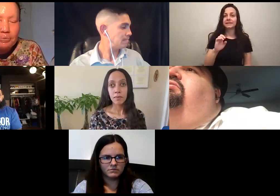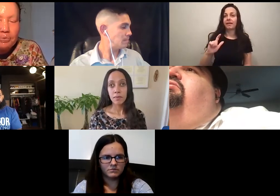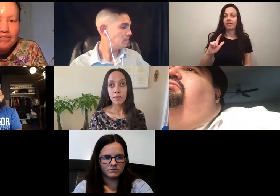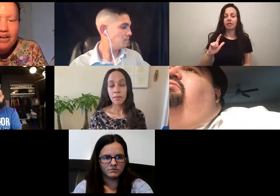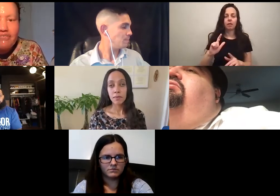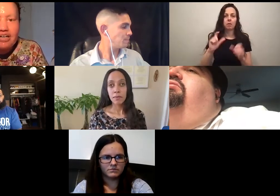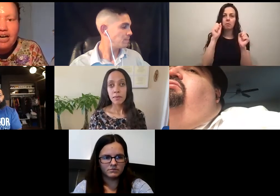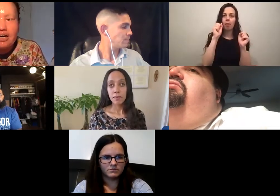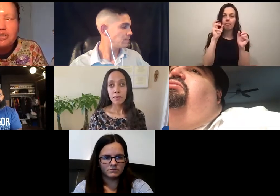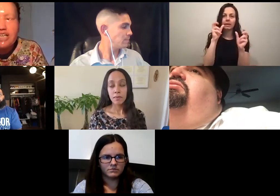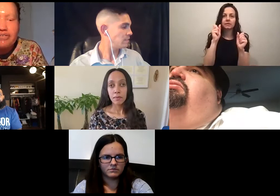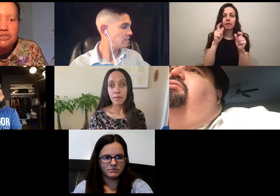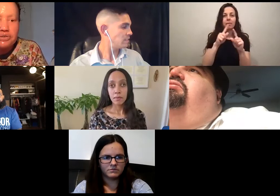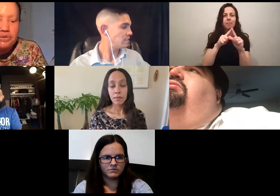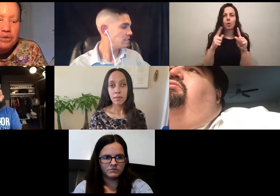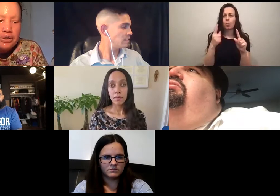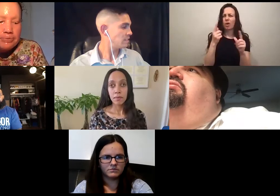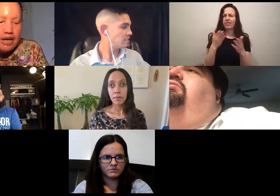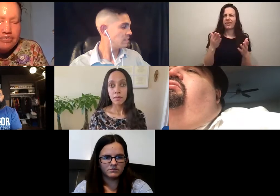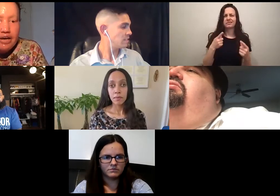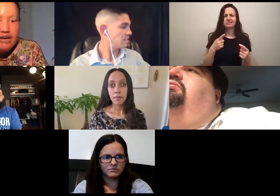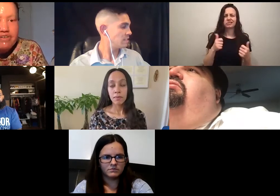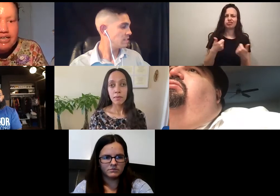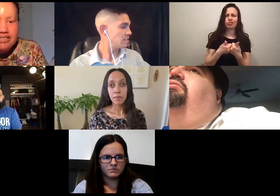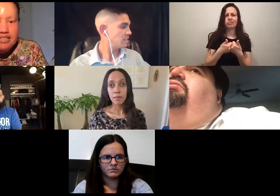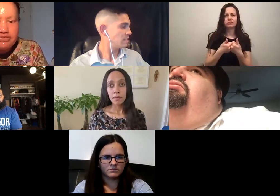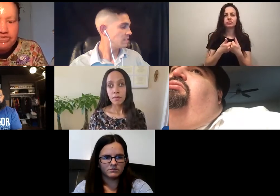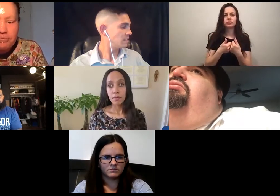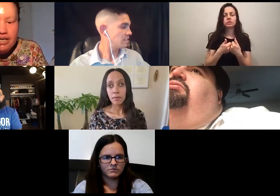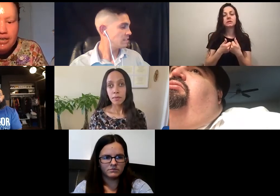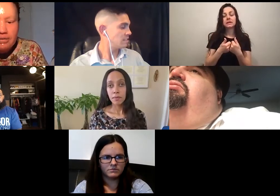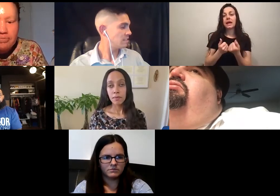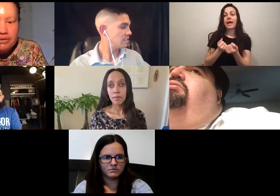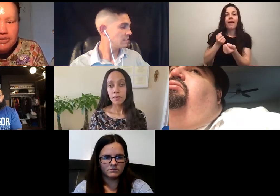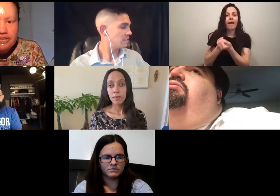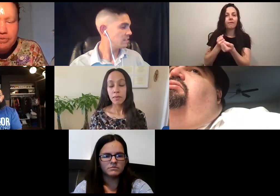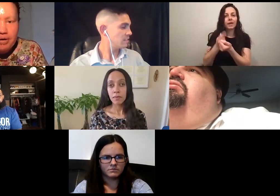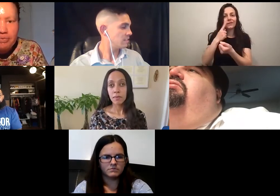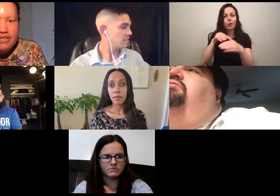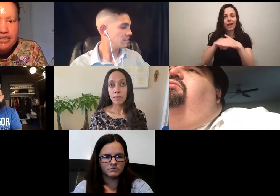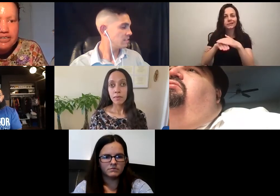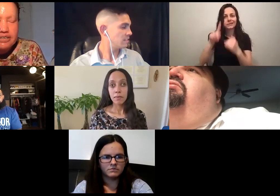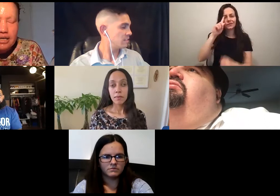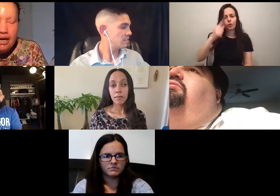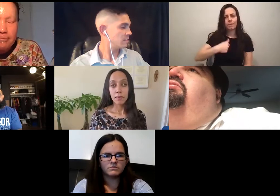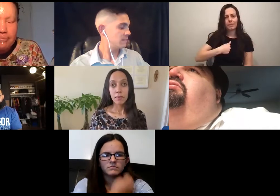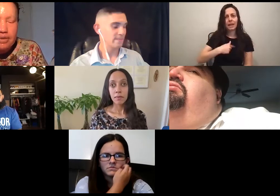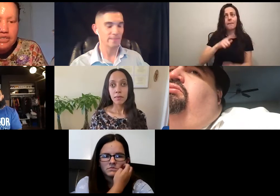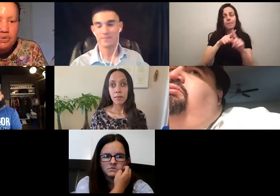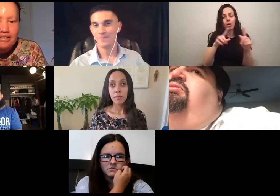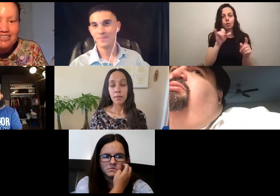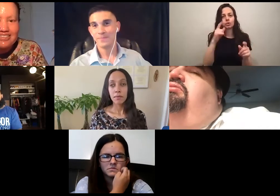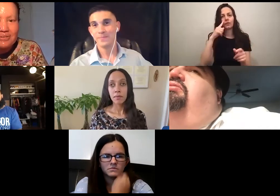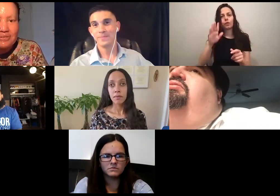But one thing I found hard was having to advocate for access for me, but mostly for my readers,